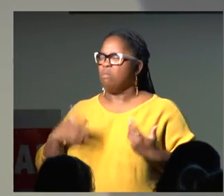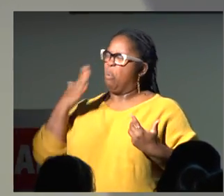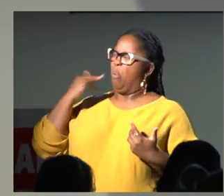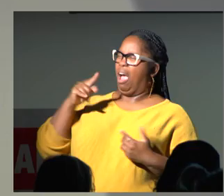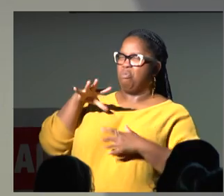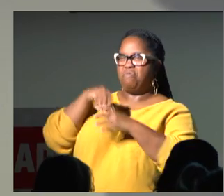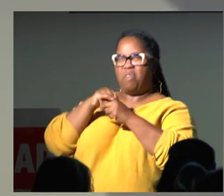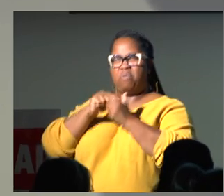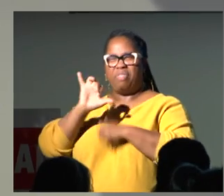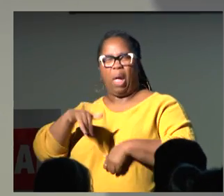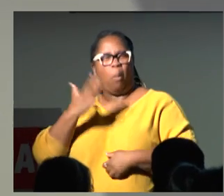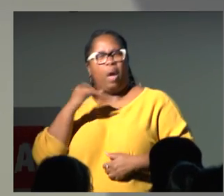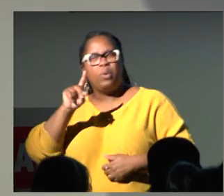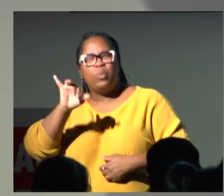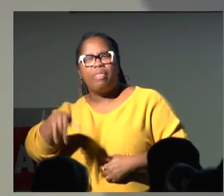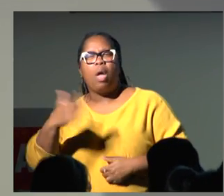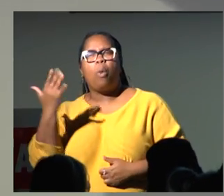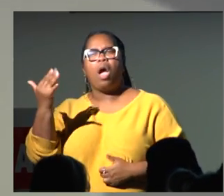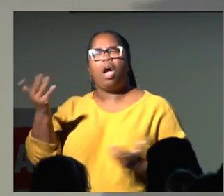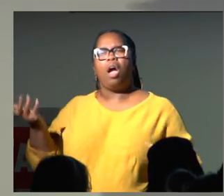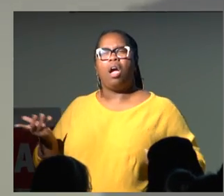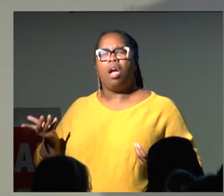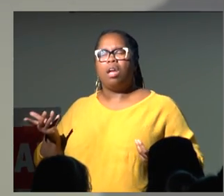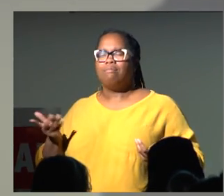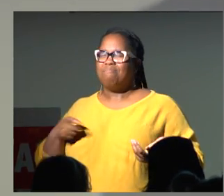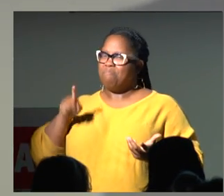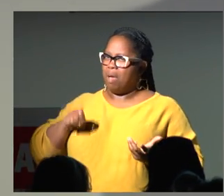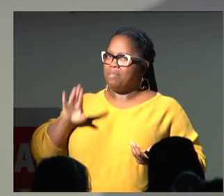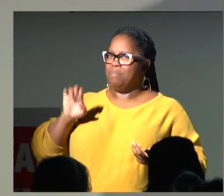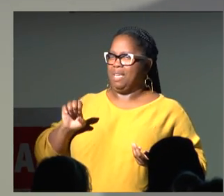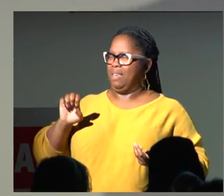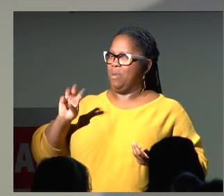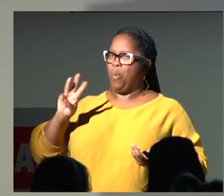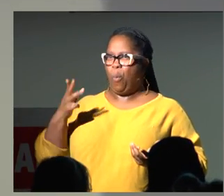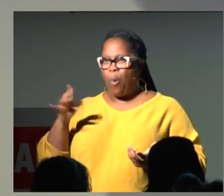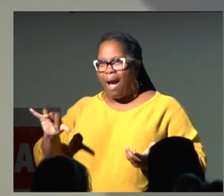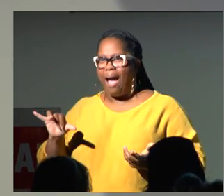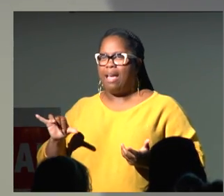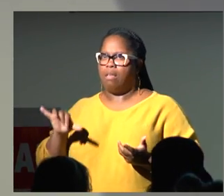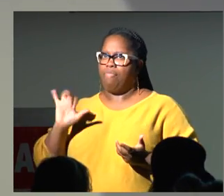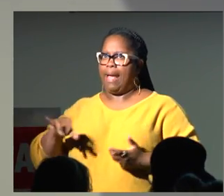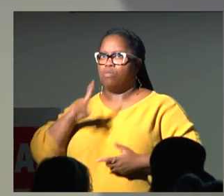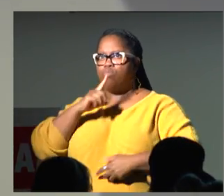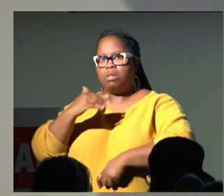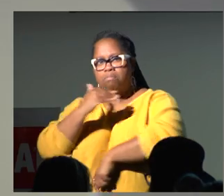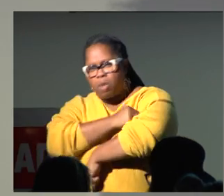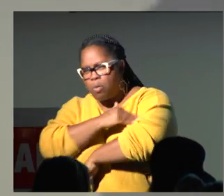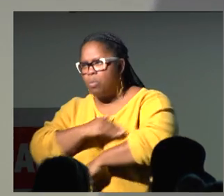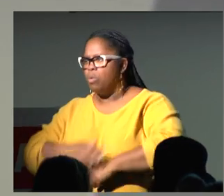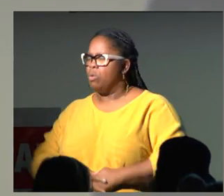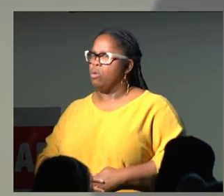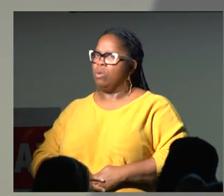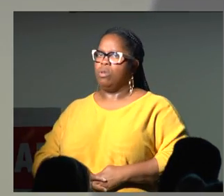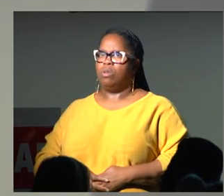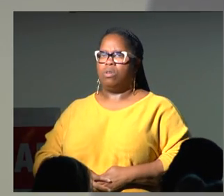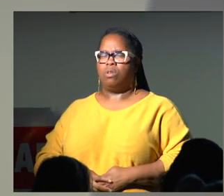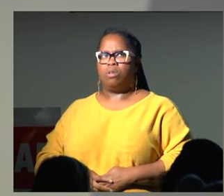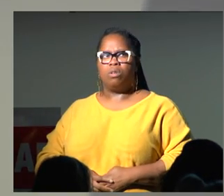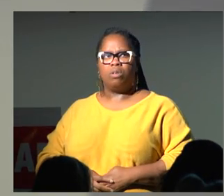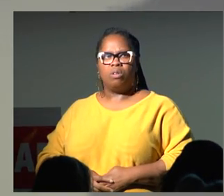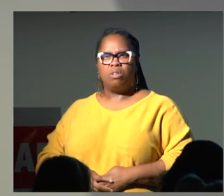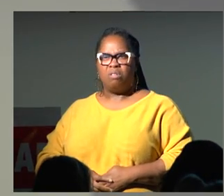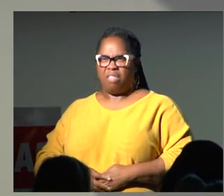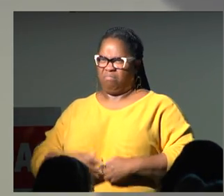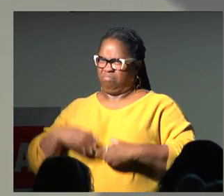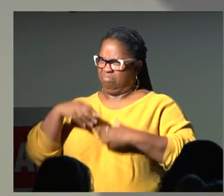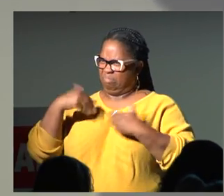do? Like, why? Mm. And it has to be a why that is potent. It does. That is that carries